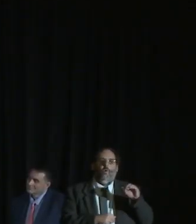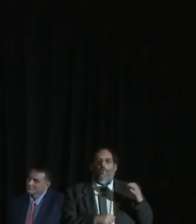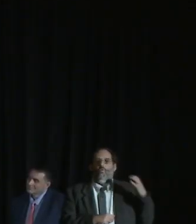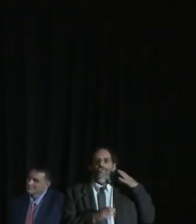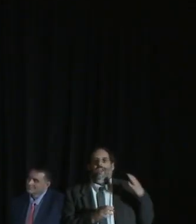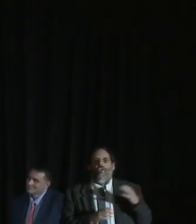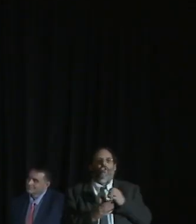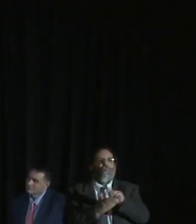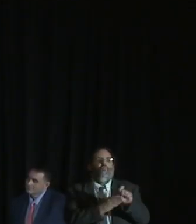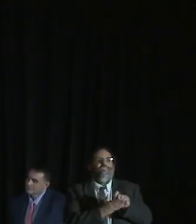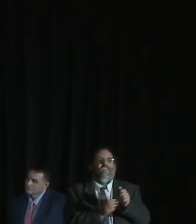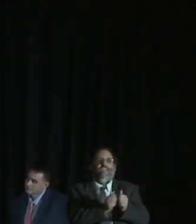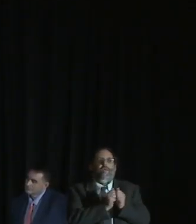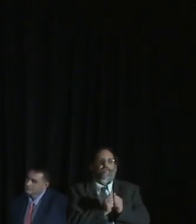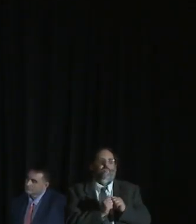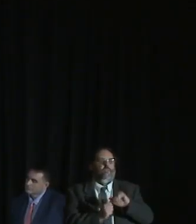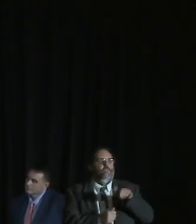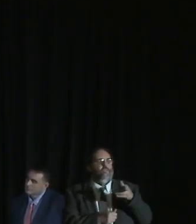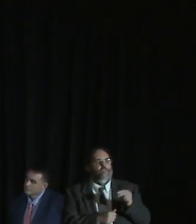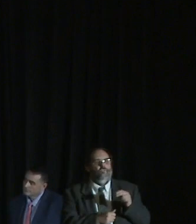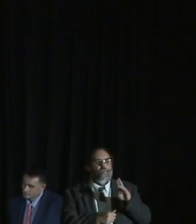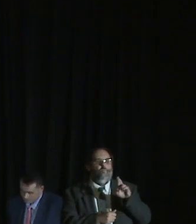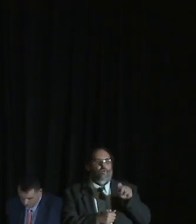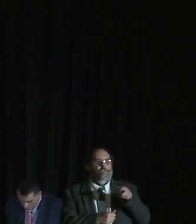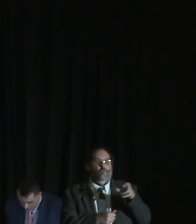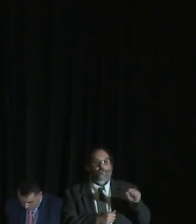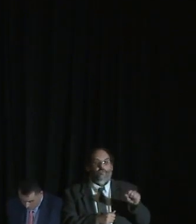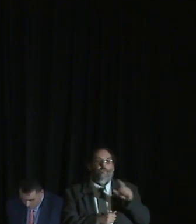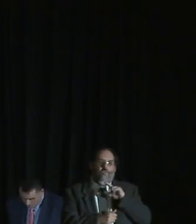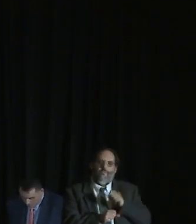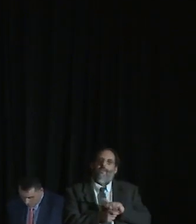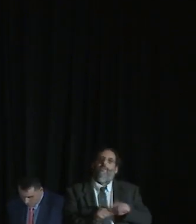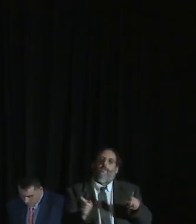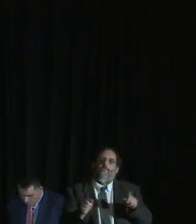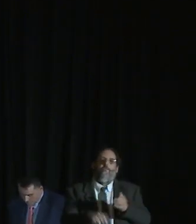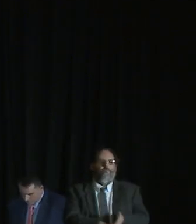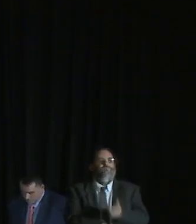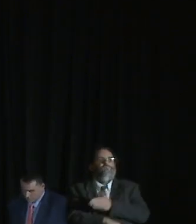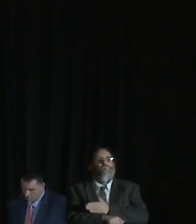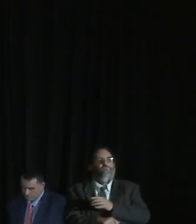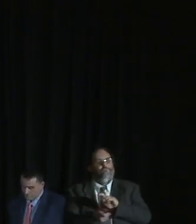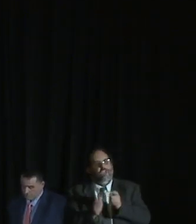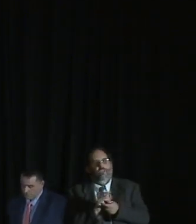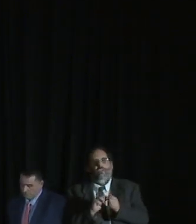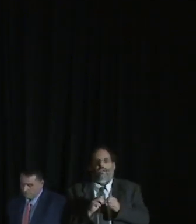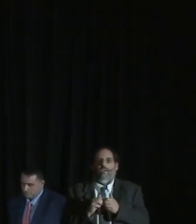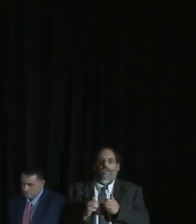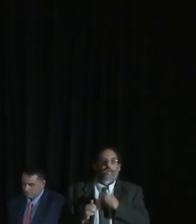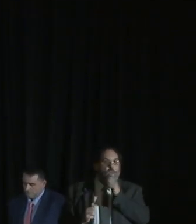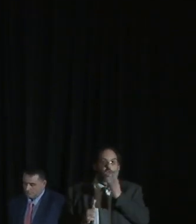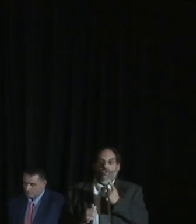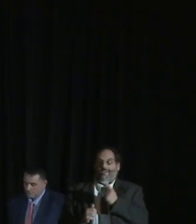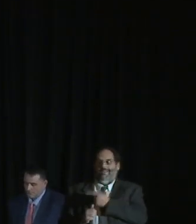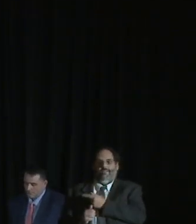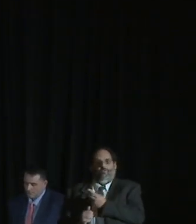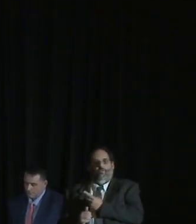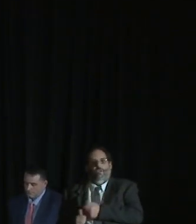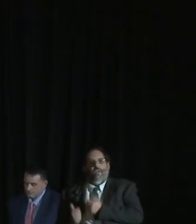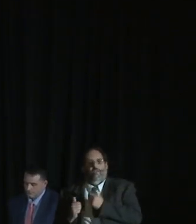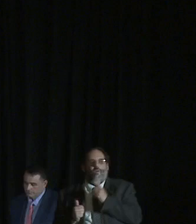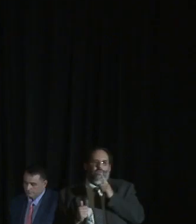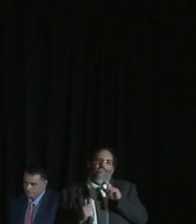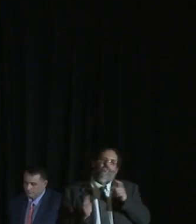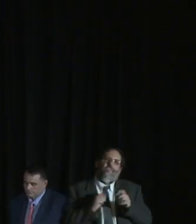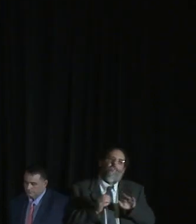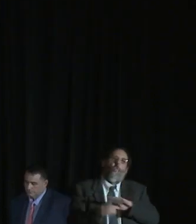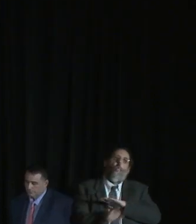Squeegee Collaborative, and John Brothers took in really making a difference in changing the trajectory of not just these lives, but the whole city. So